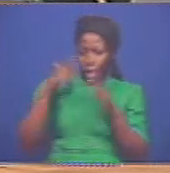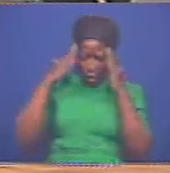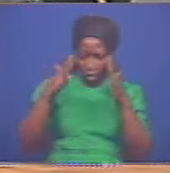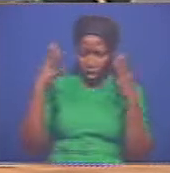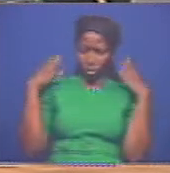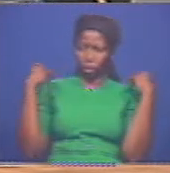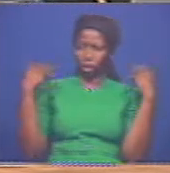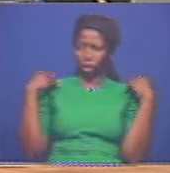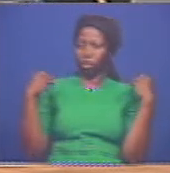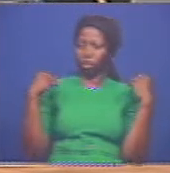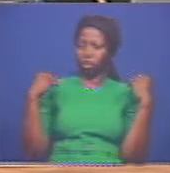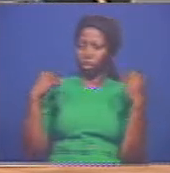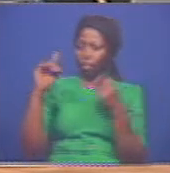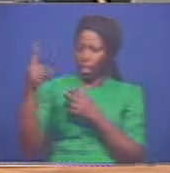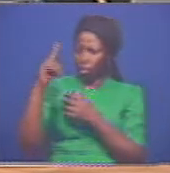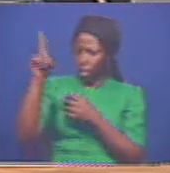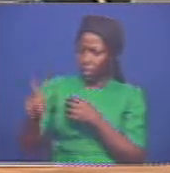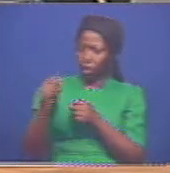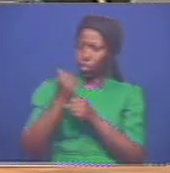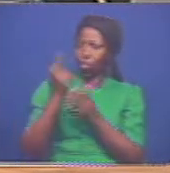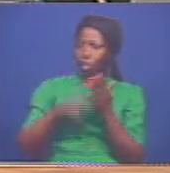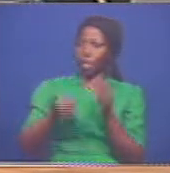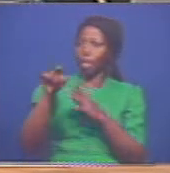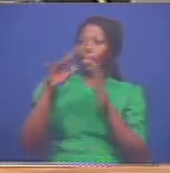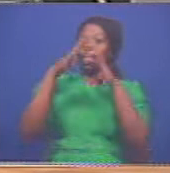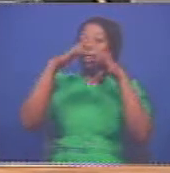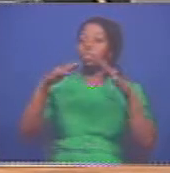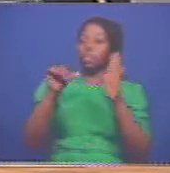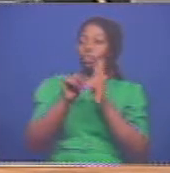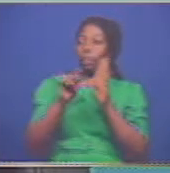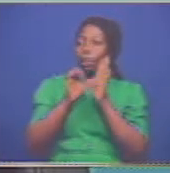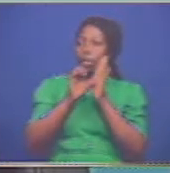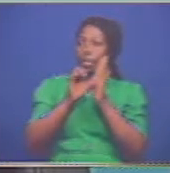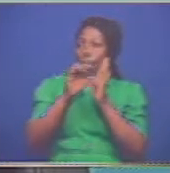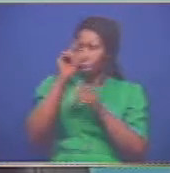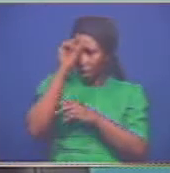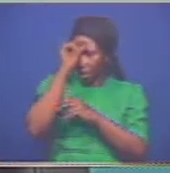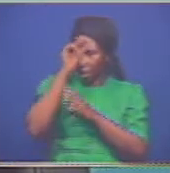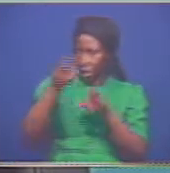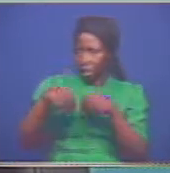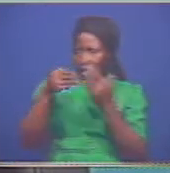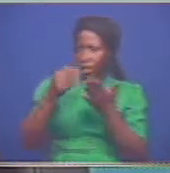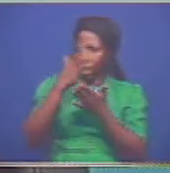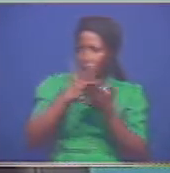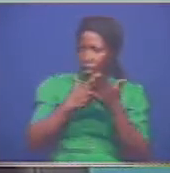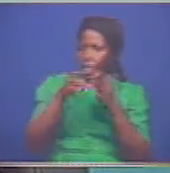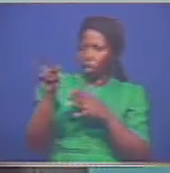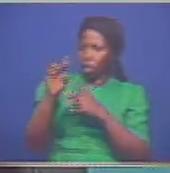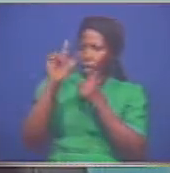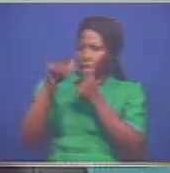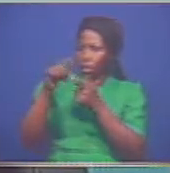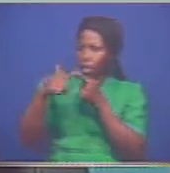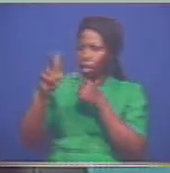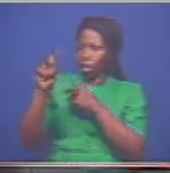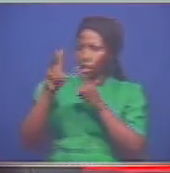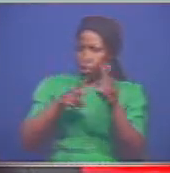first, this housing crisis, like the government is providing for 500,000 until 2022, they're able